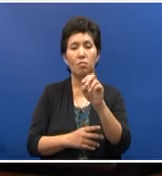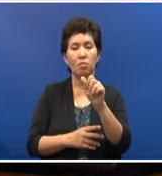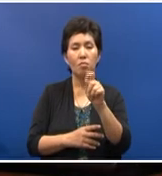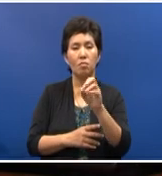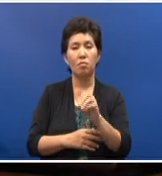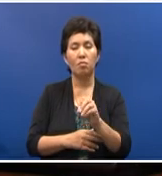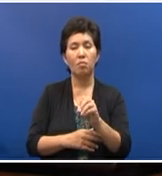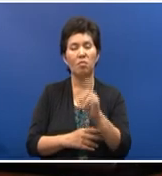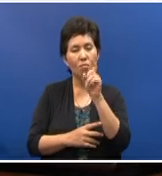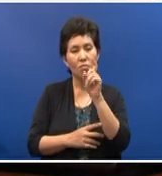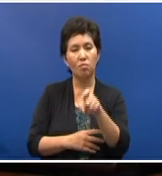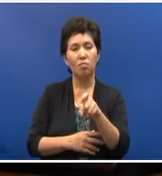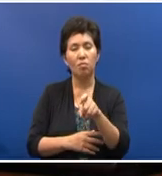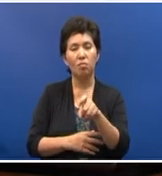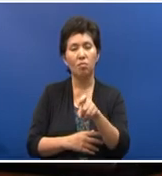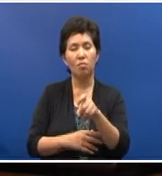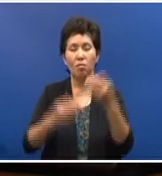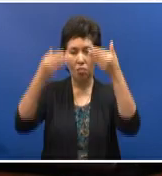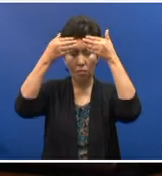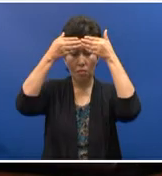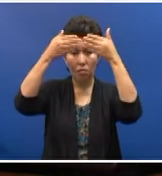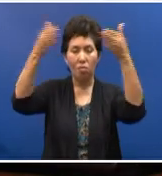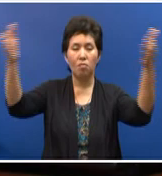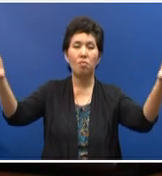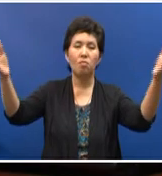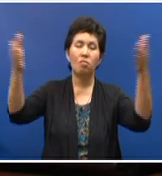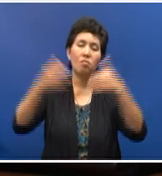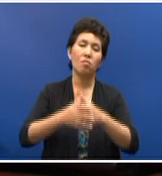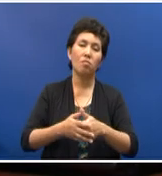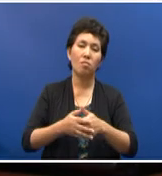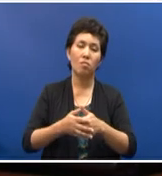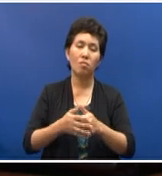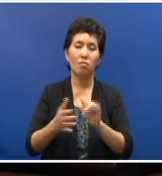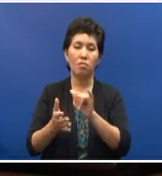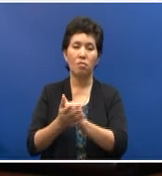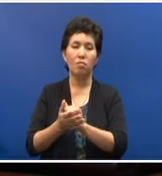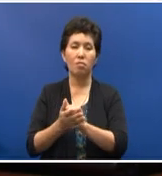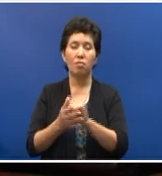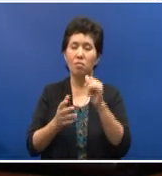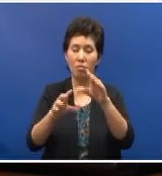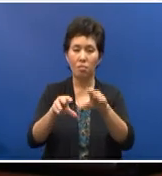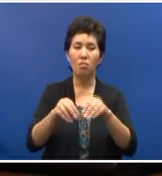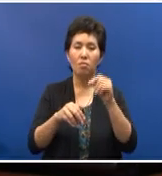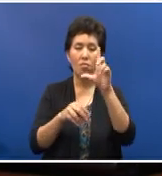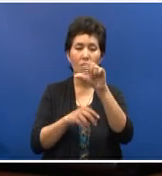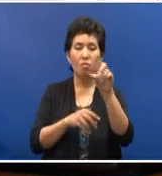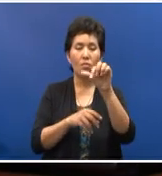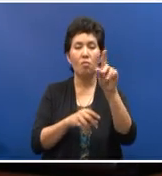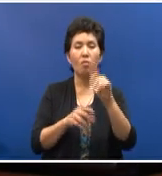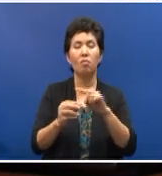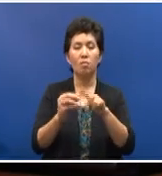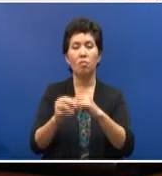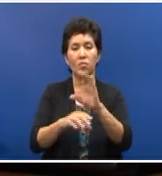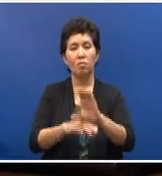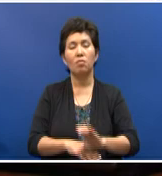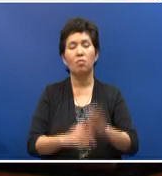we should be open-minded in our attempts, okay, to understand the inner logic of foreign cultures.